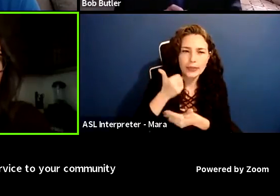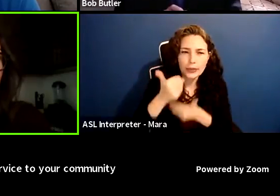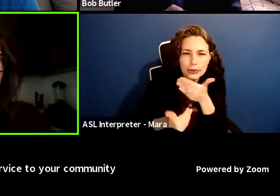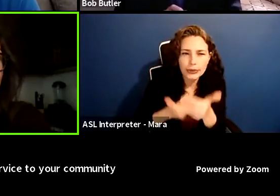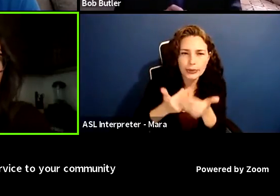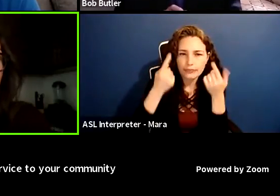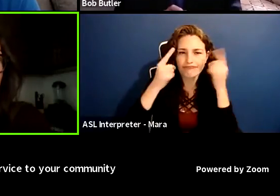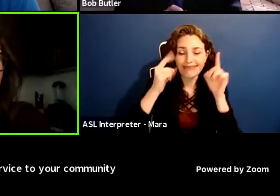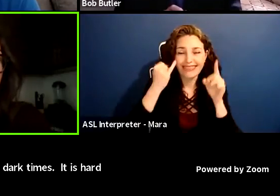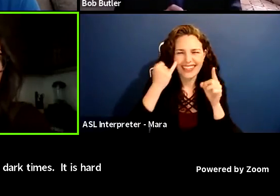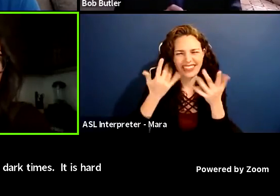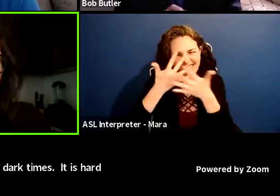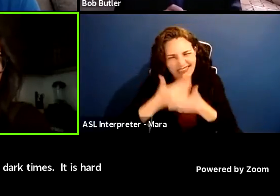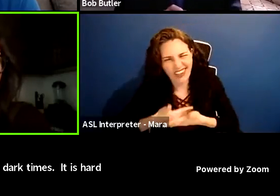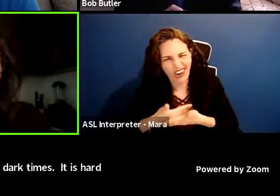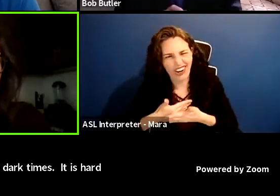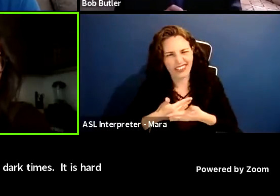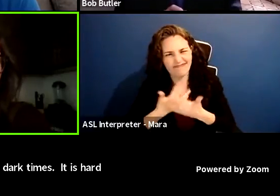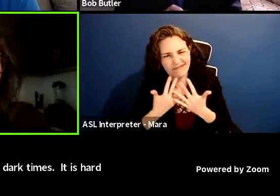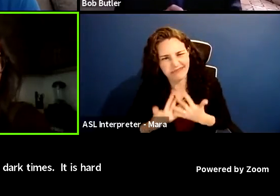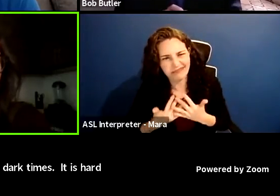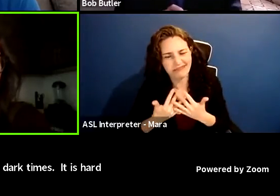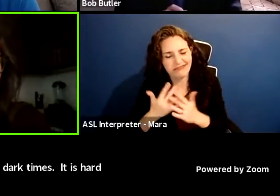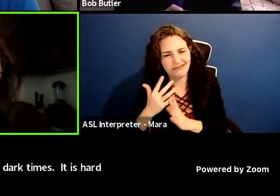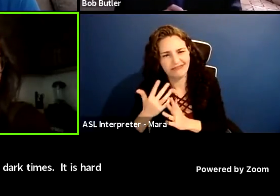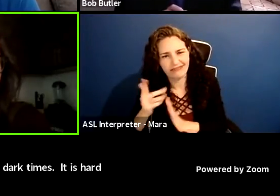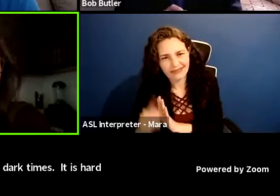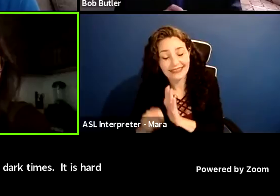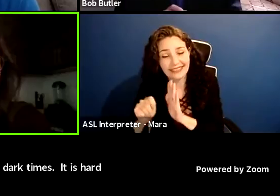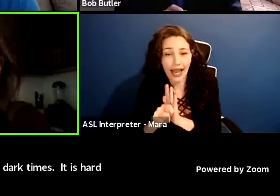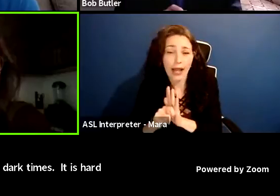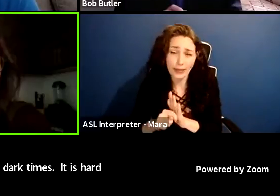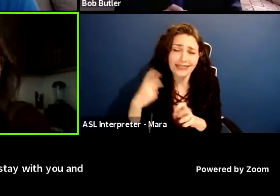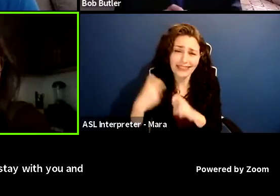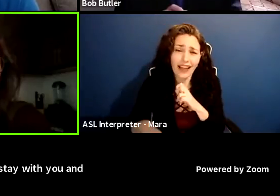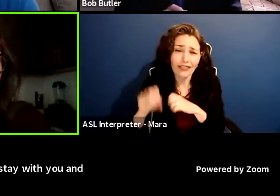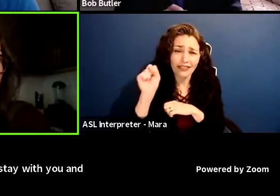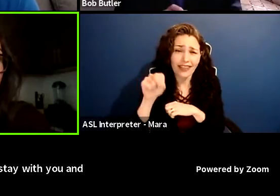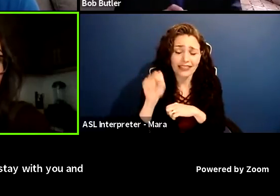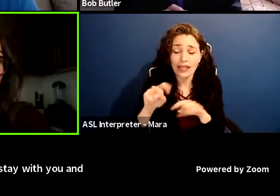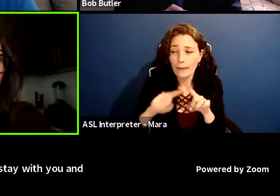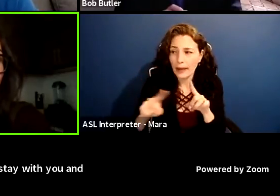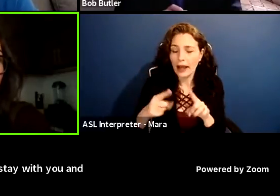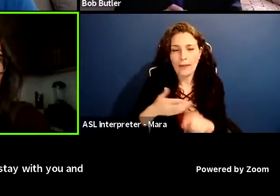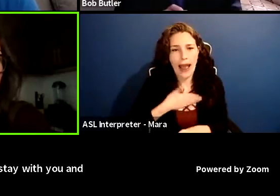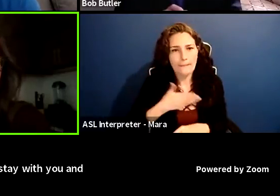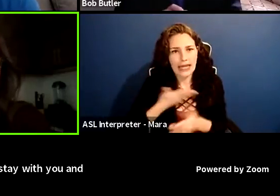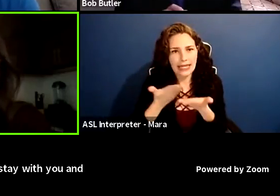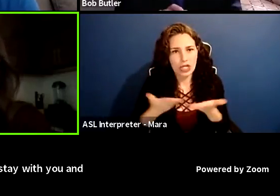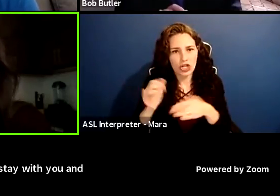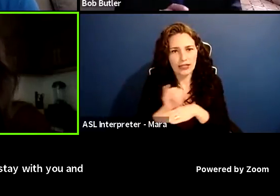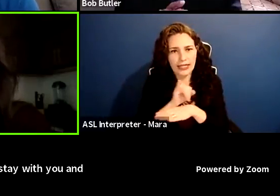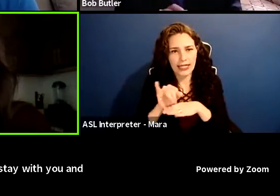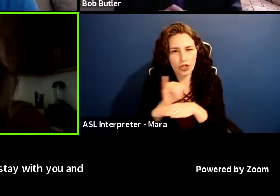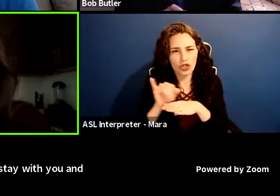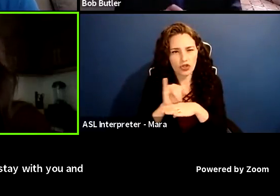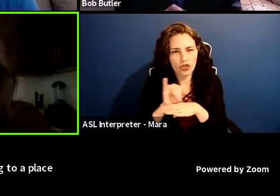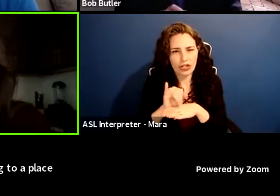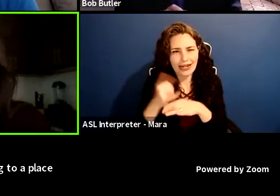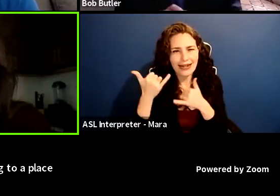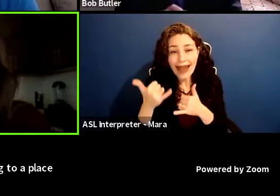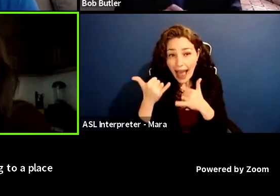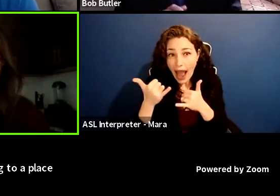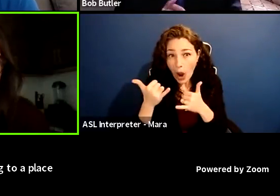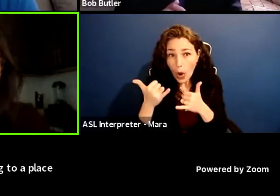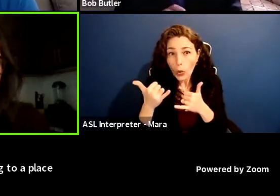hard, and some of that stuff does stay with you. And I'm glad that we're getting to a place as an industry where we can talk a little bit more about some of the trauma and some of the